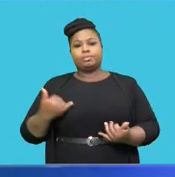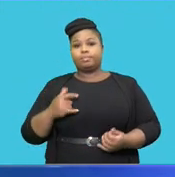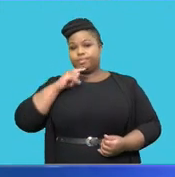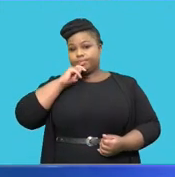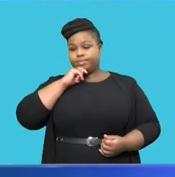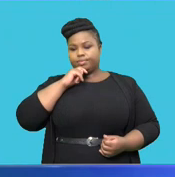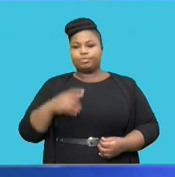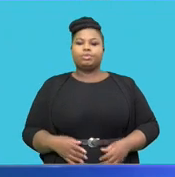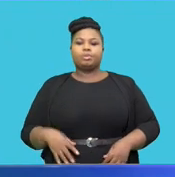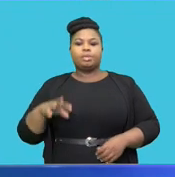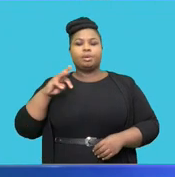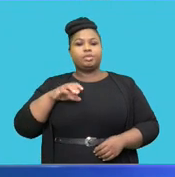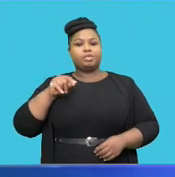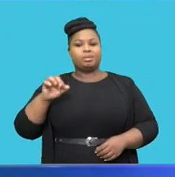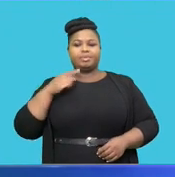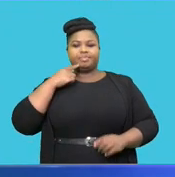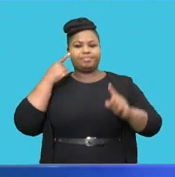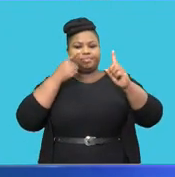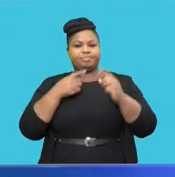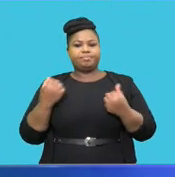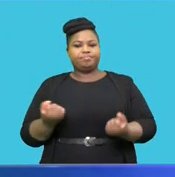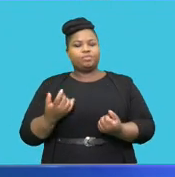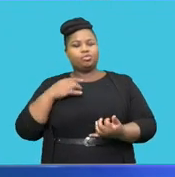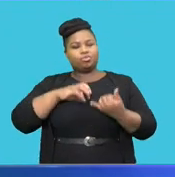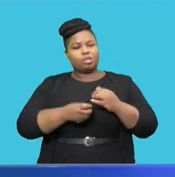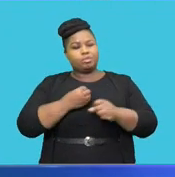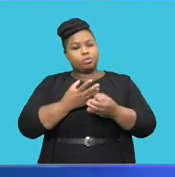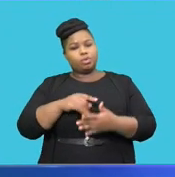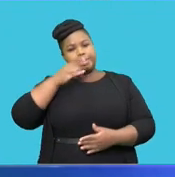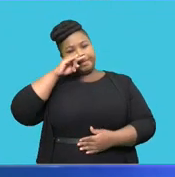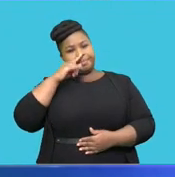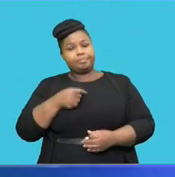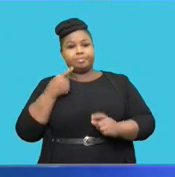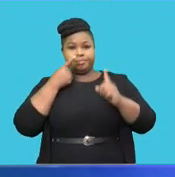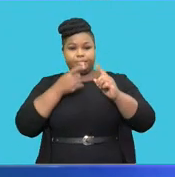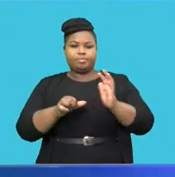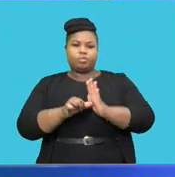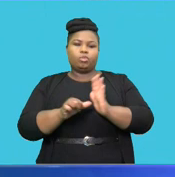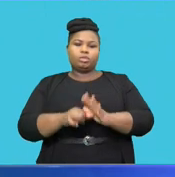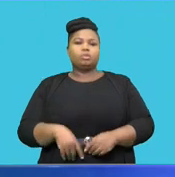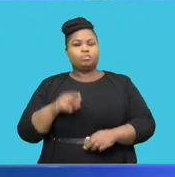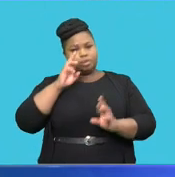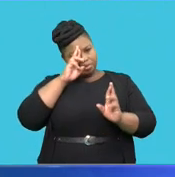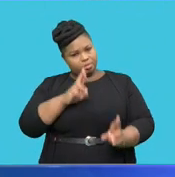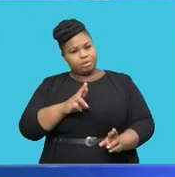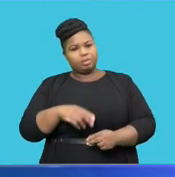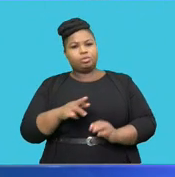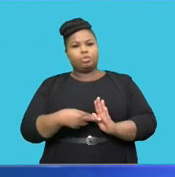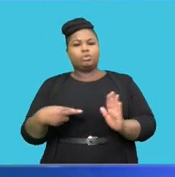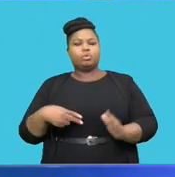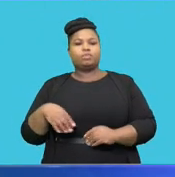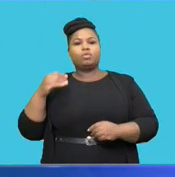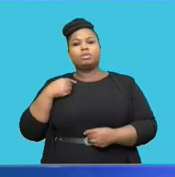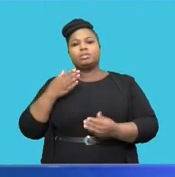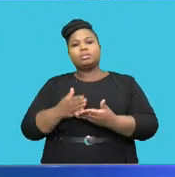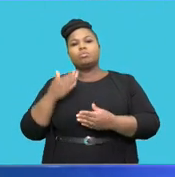sasekuseni. UMashaba uthi ke lo mkhankaso uhlose ukuveza ubumqoka benkulisa abantwana nokugcizelela ubumqoka bokuhlonishwa kwendima edlalwa